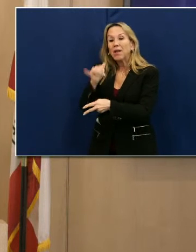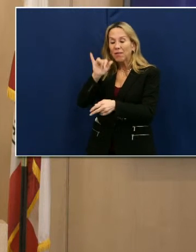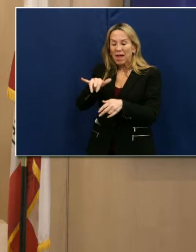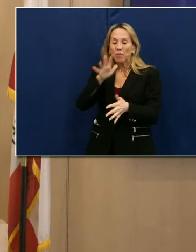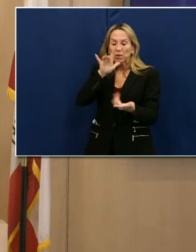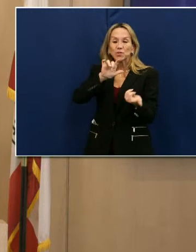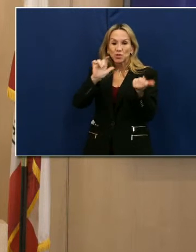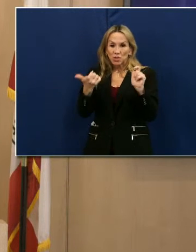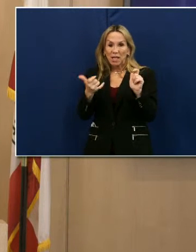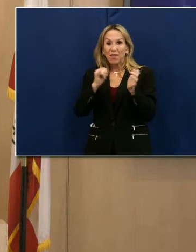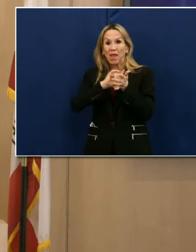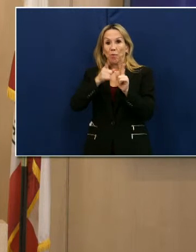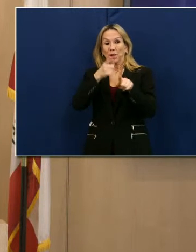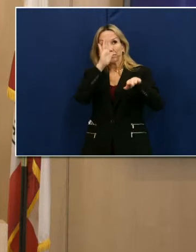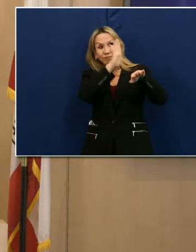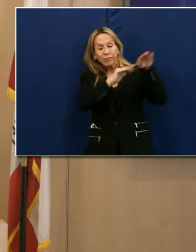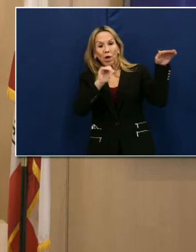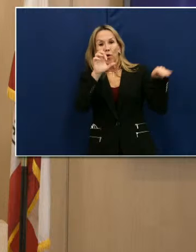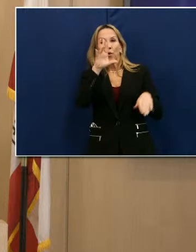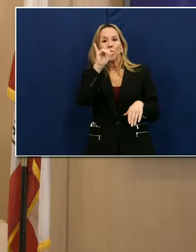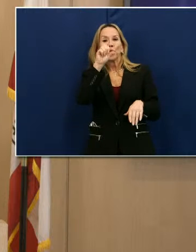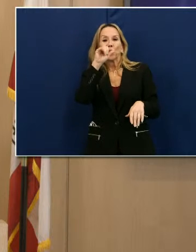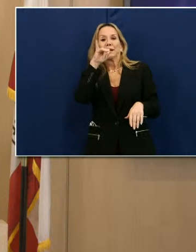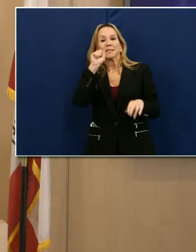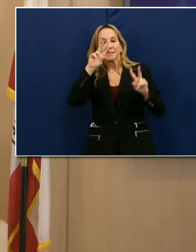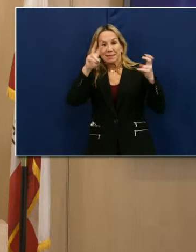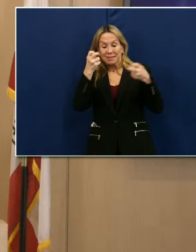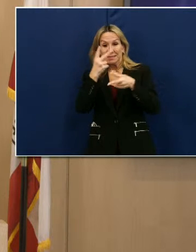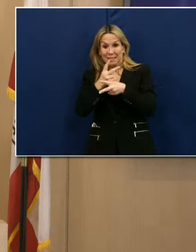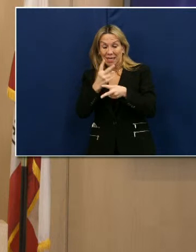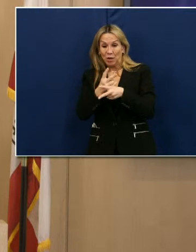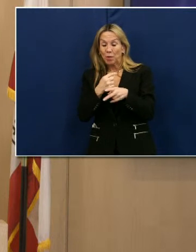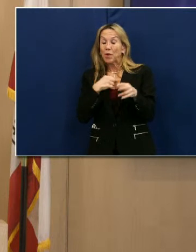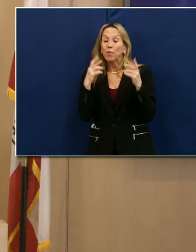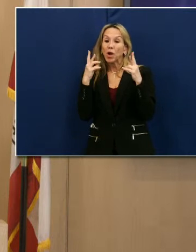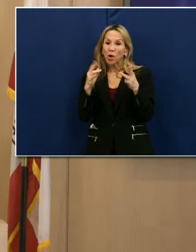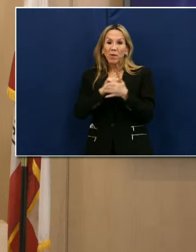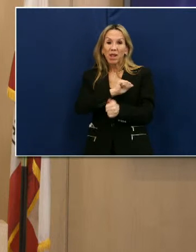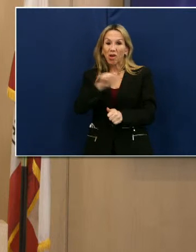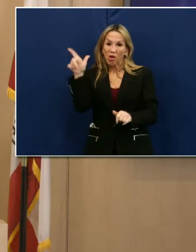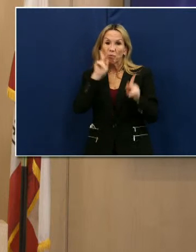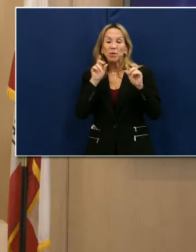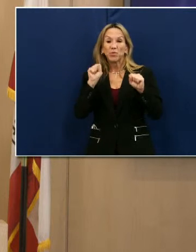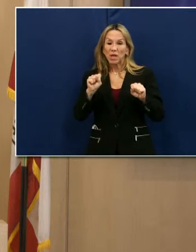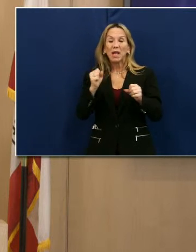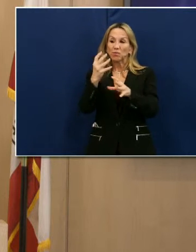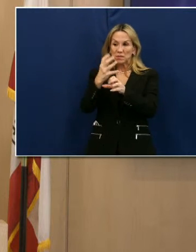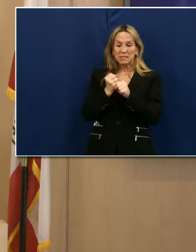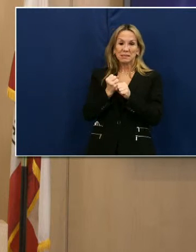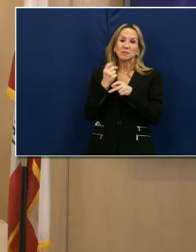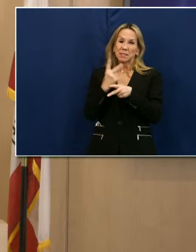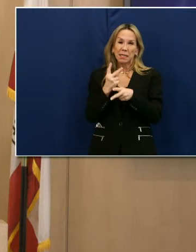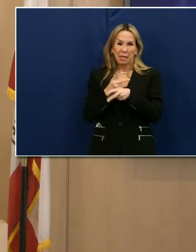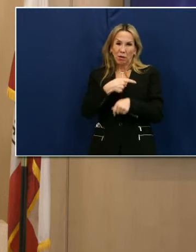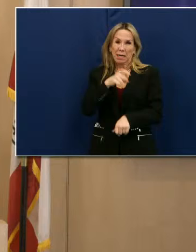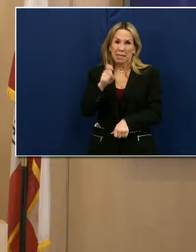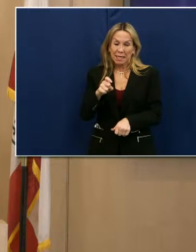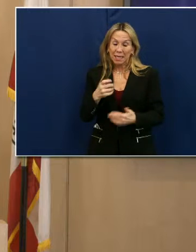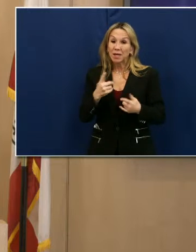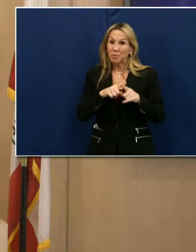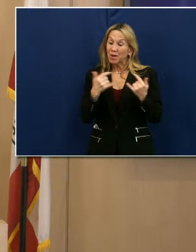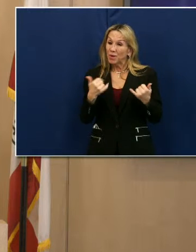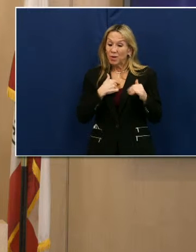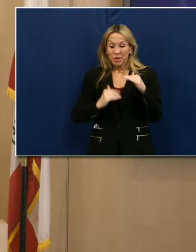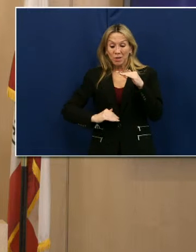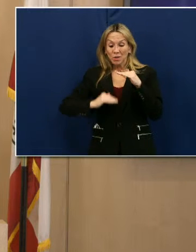in. And we're hoping we can avoid that and that everybody gets the traditional care that they need to have. But we are at a point where we're maxing out our